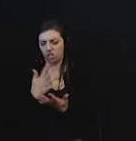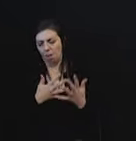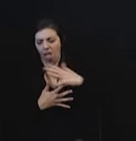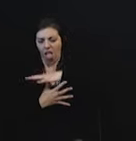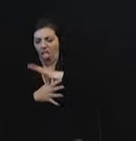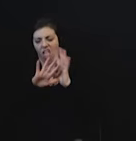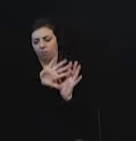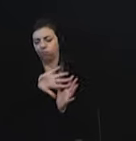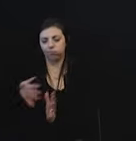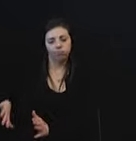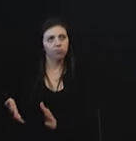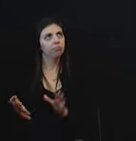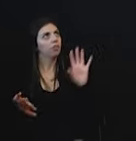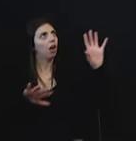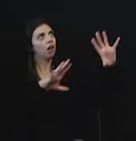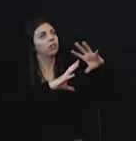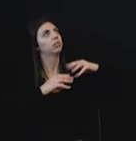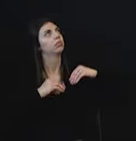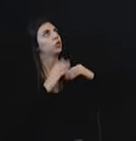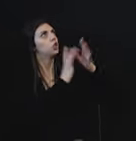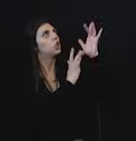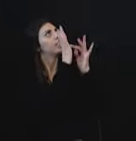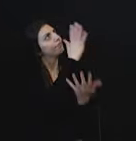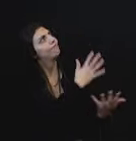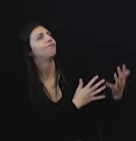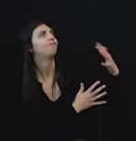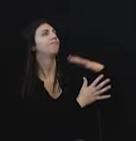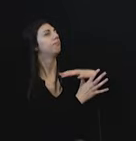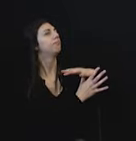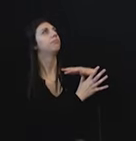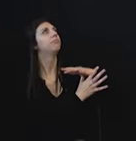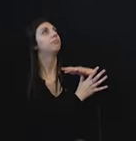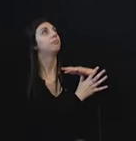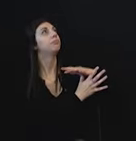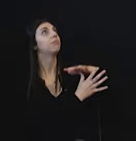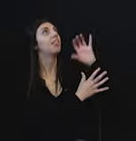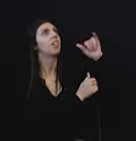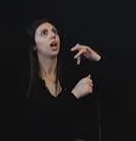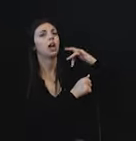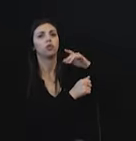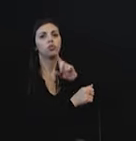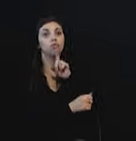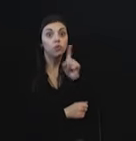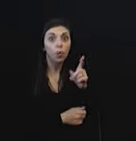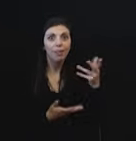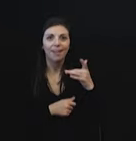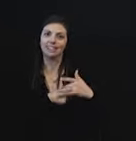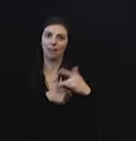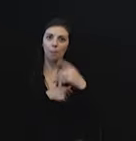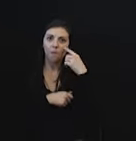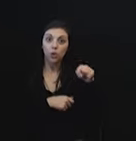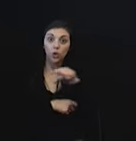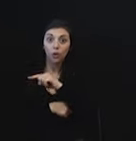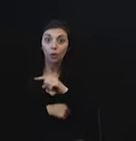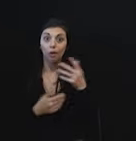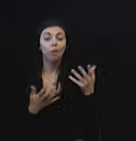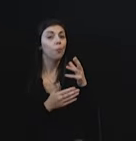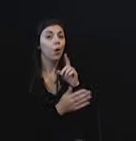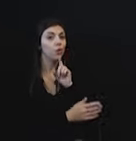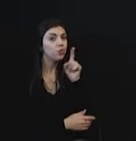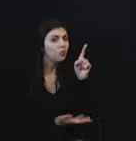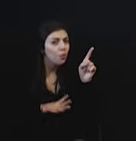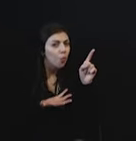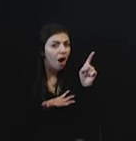of Jesus. It's available to you. The truth is that Jesus is our healer and our